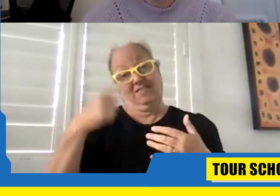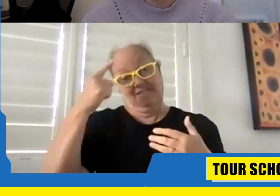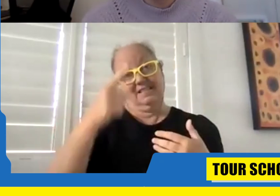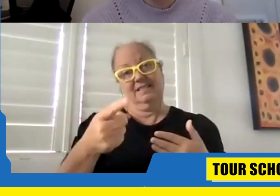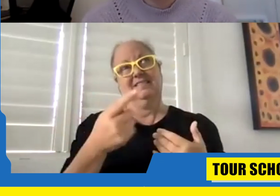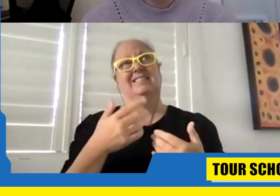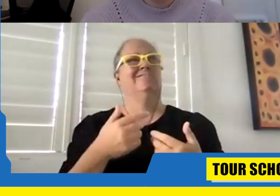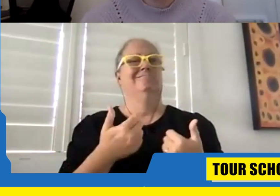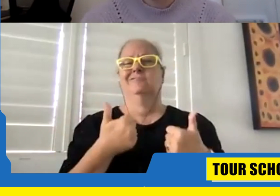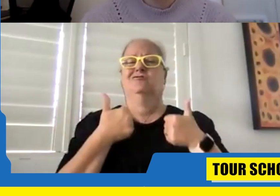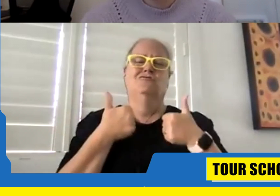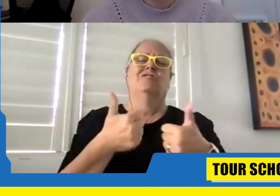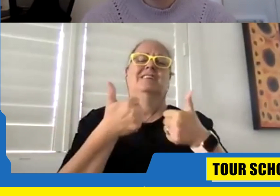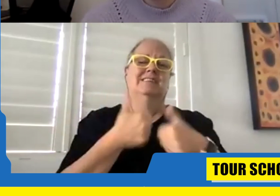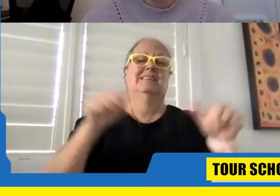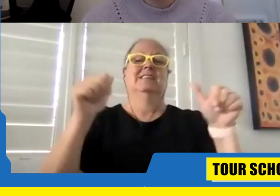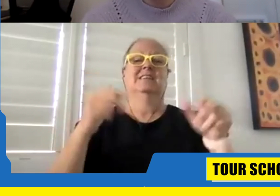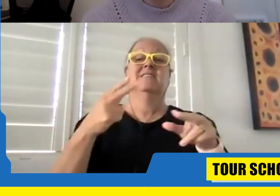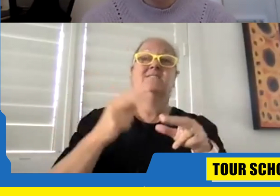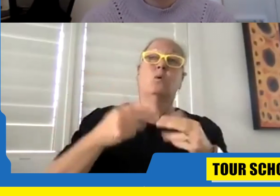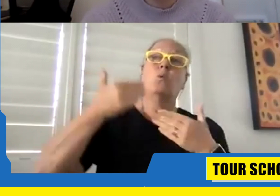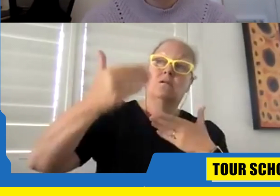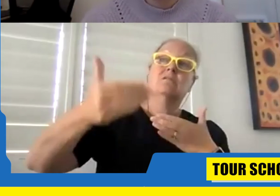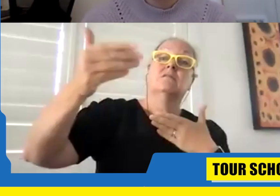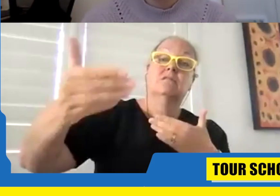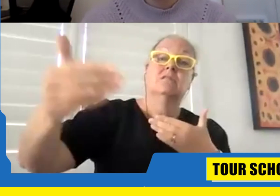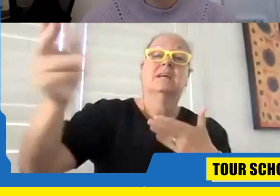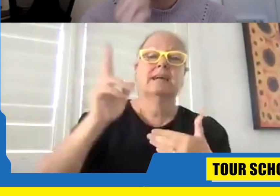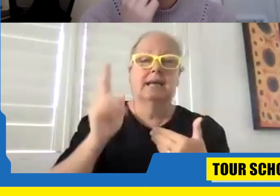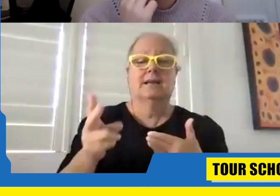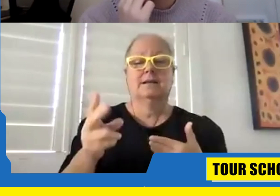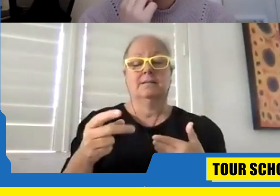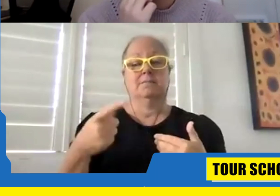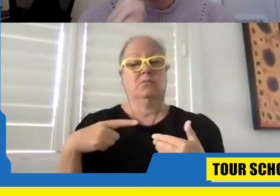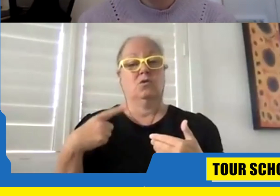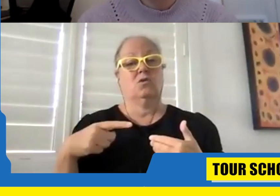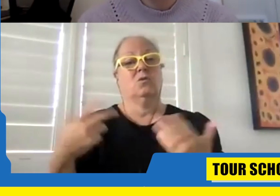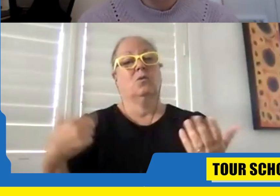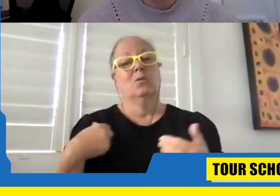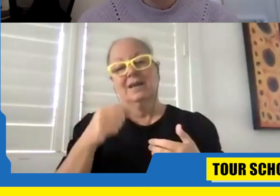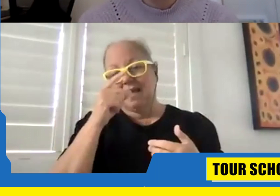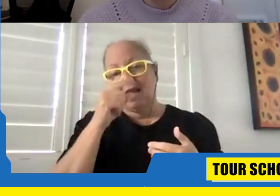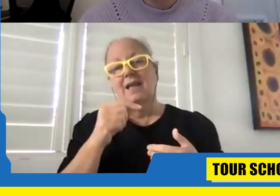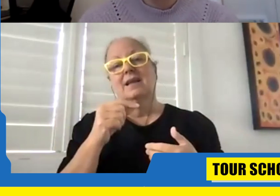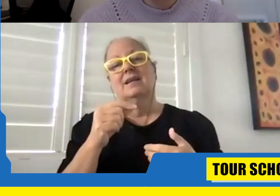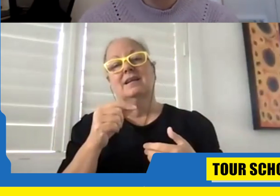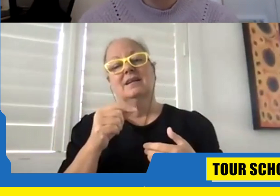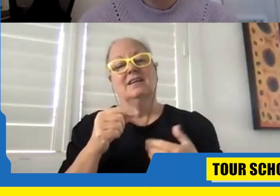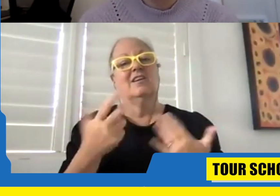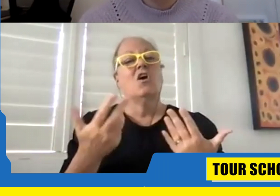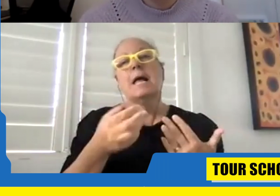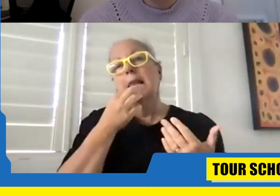success for onward programming, because it demonstrated that we were able to be a little bit